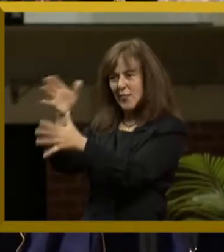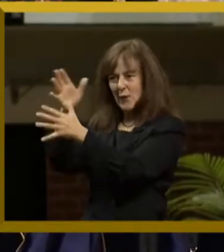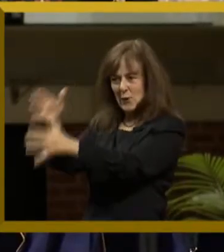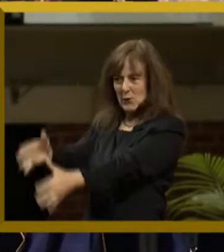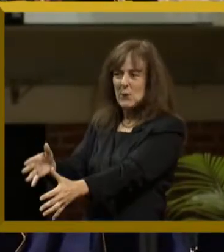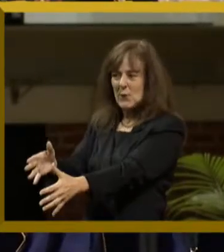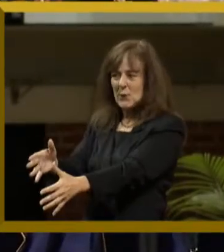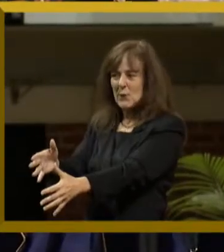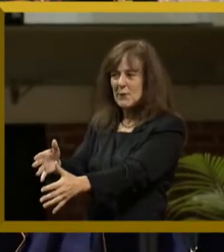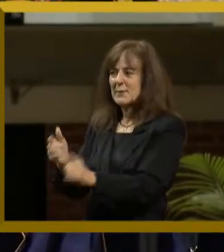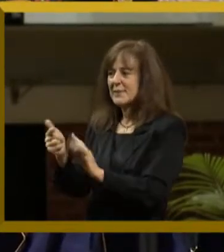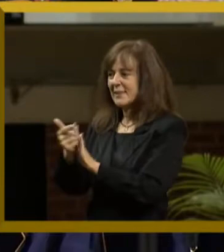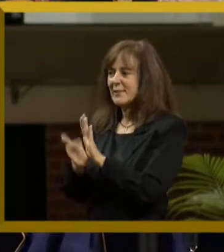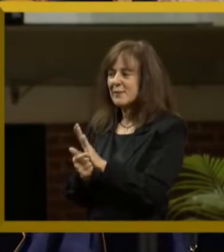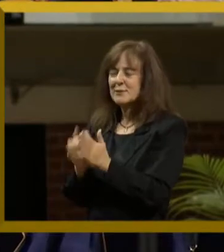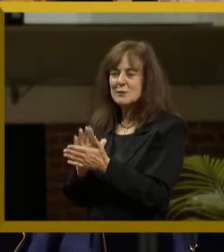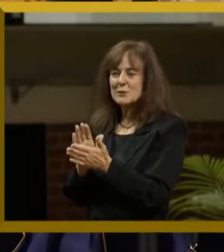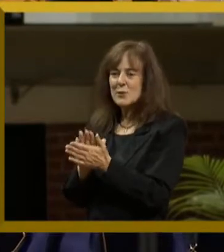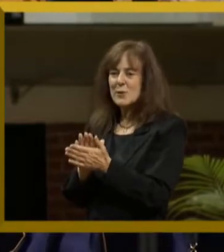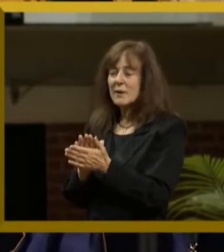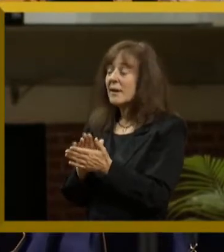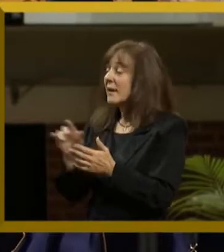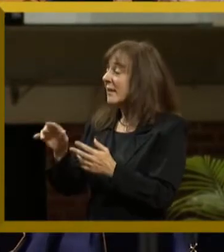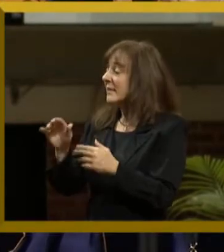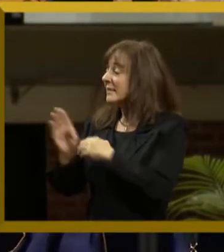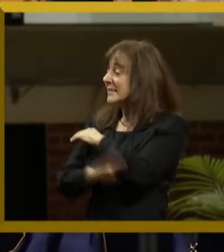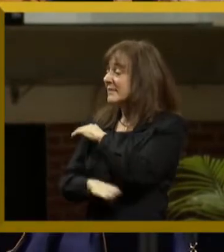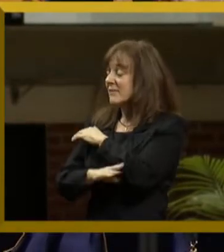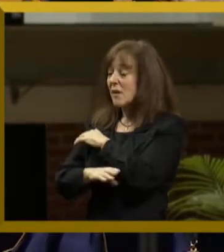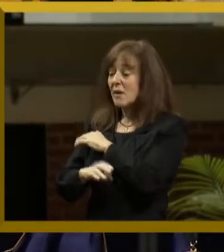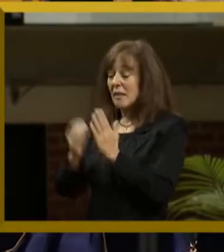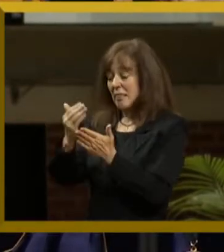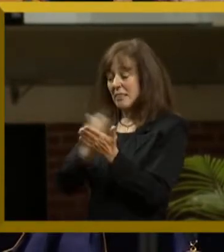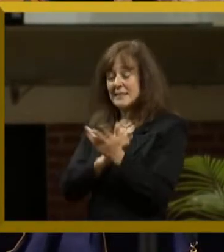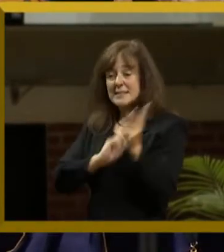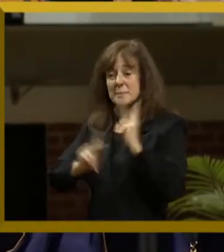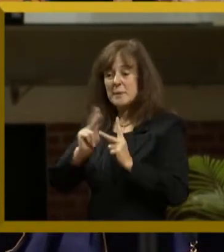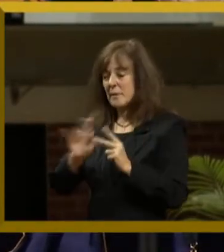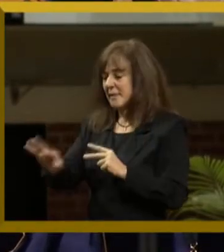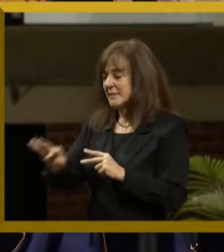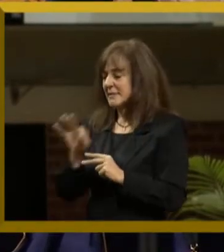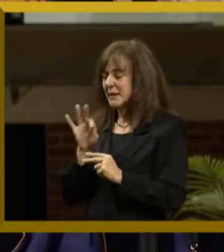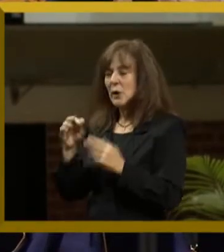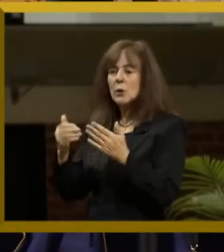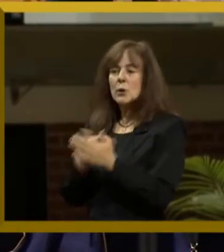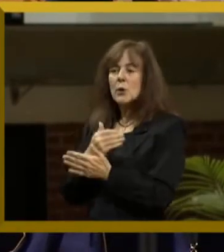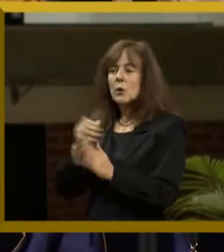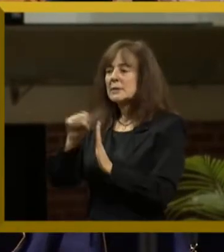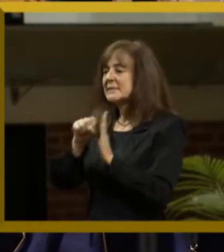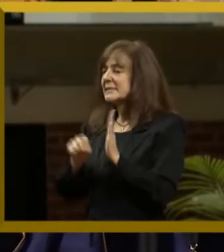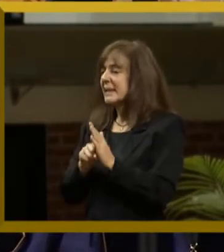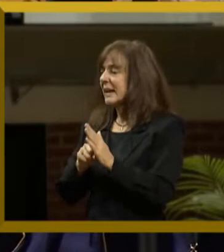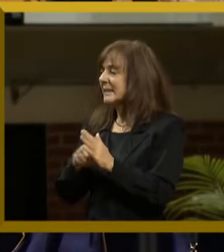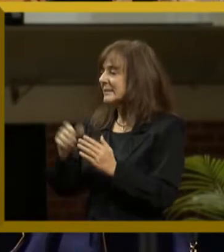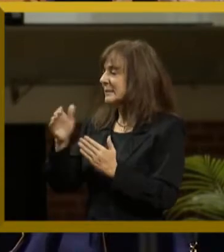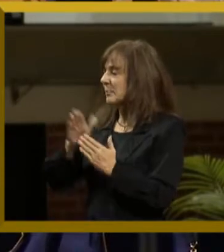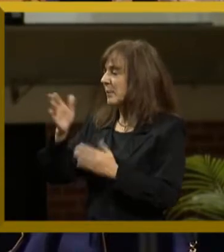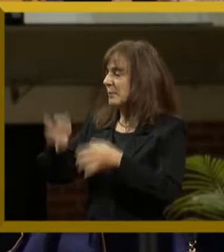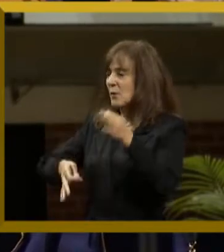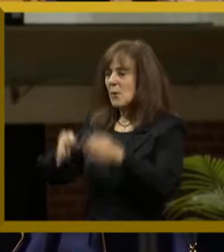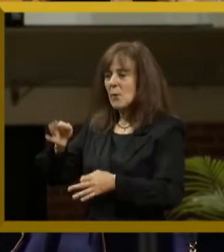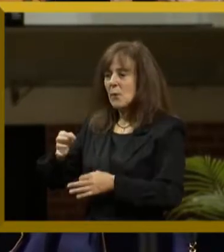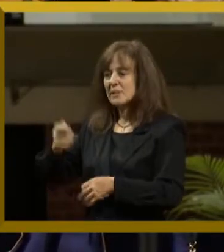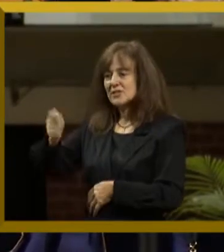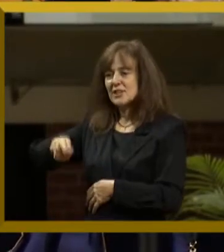great-grandfather. This fall, I selected Kane out of a list of people to be our new state Supreme Court justice, fulfilling